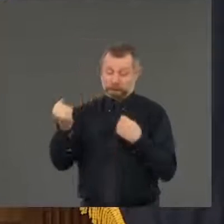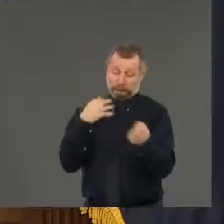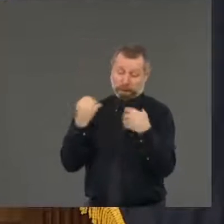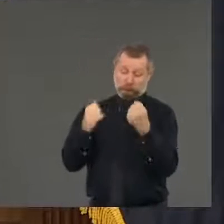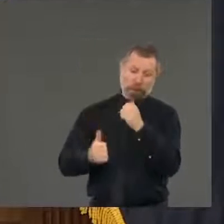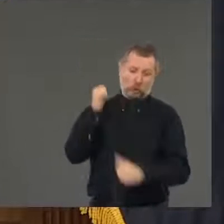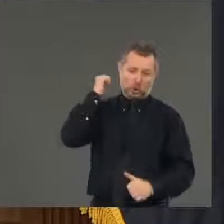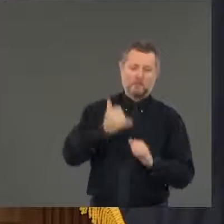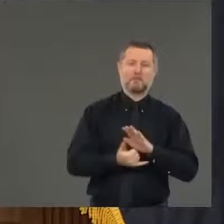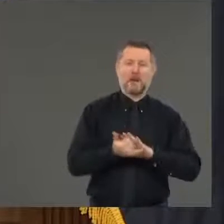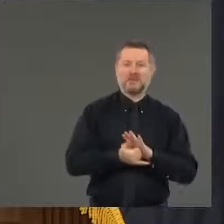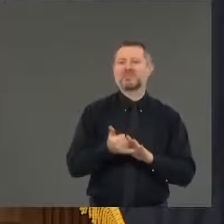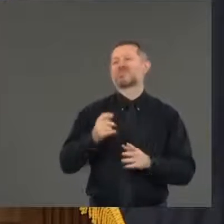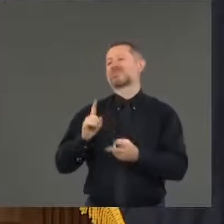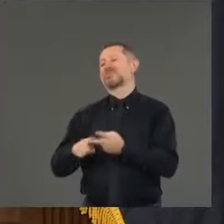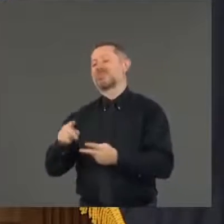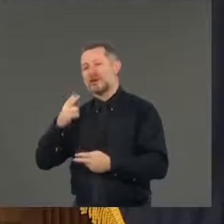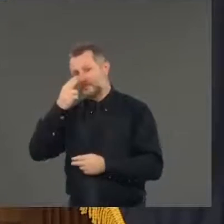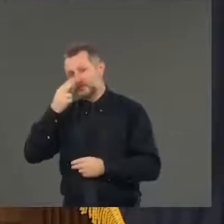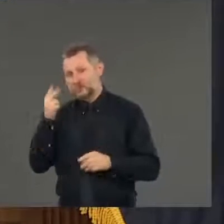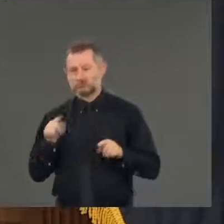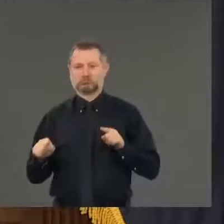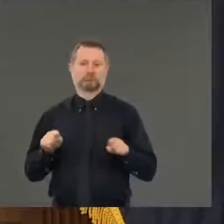Hamptons. If the local